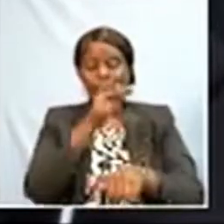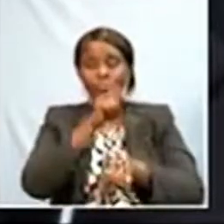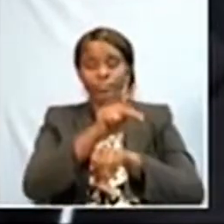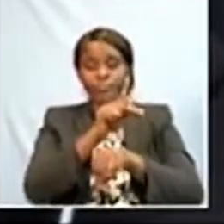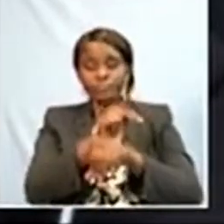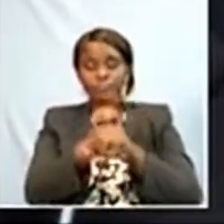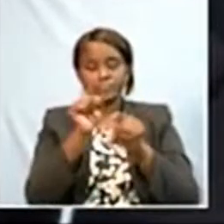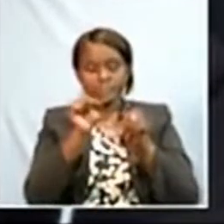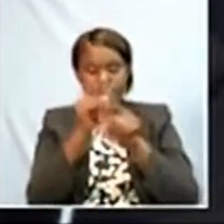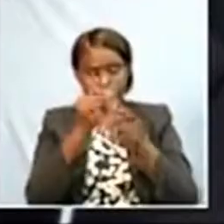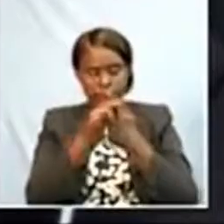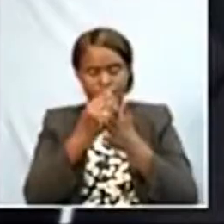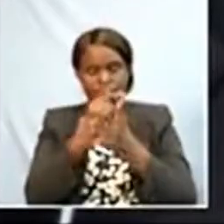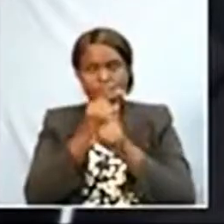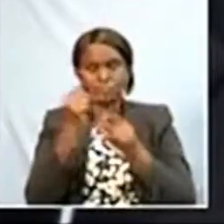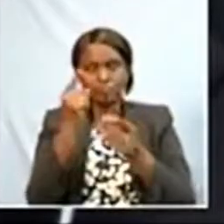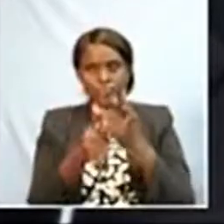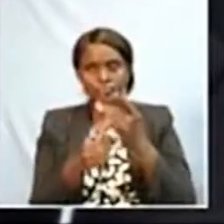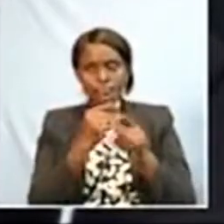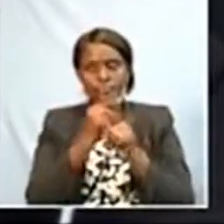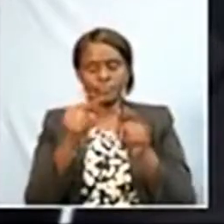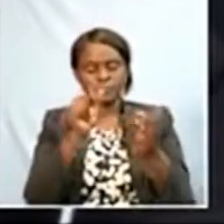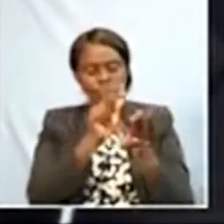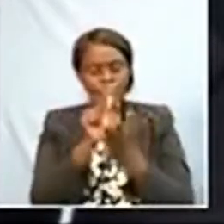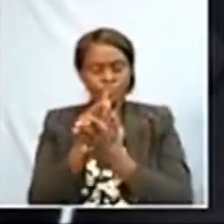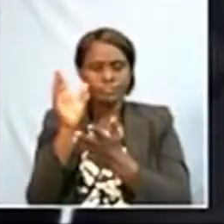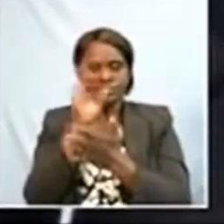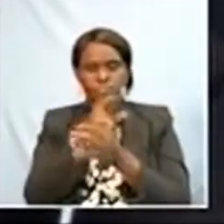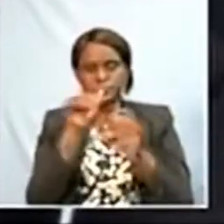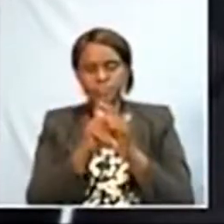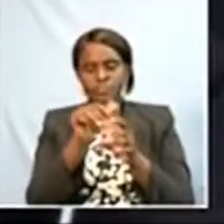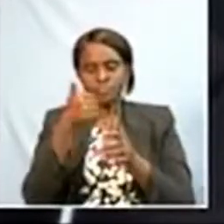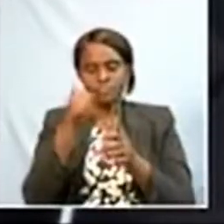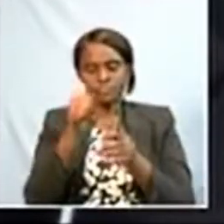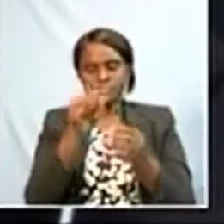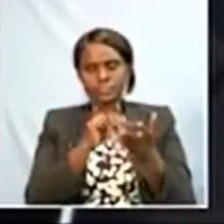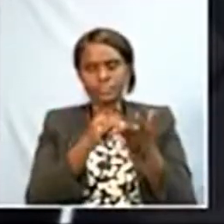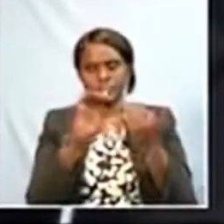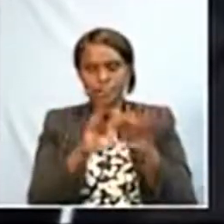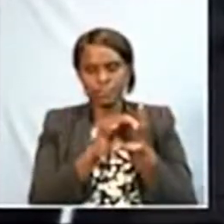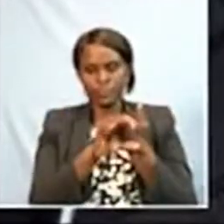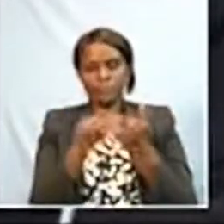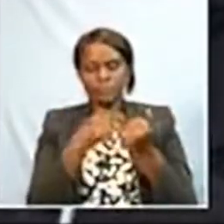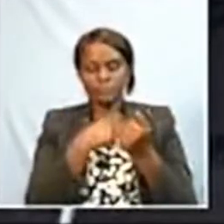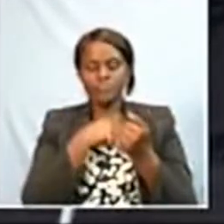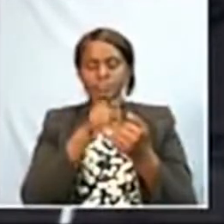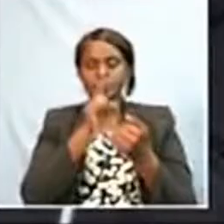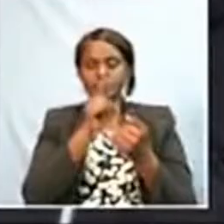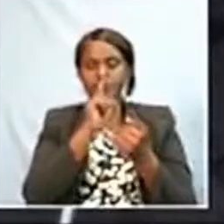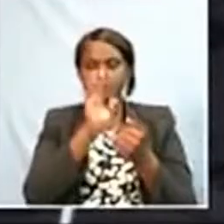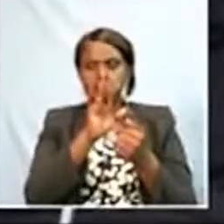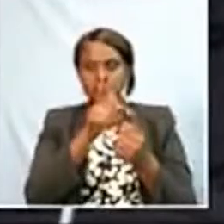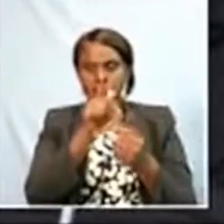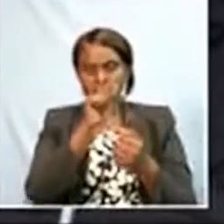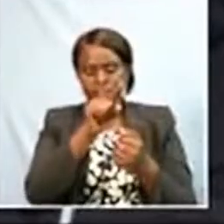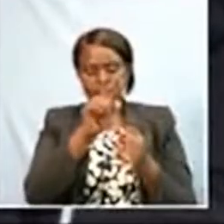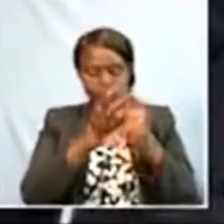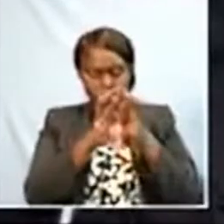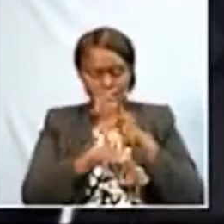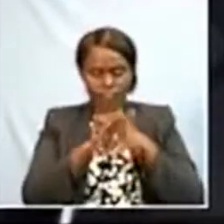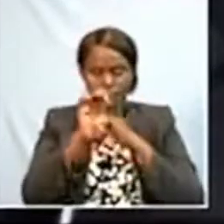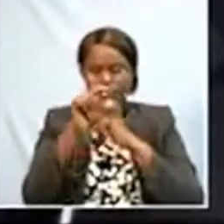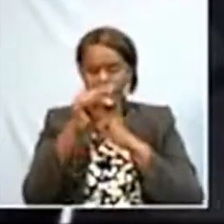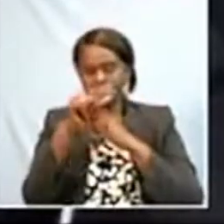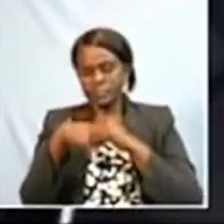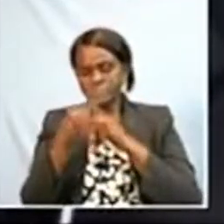because the funding was just it was just approved on 10th March, so I'm sure it is under EGP or something